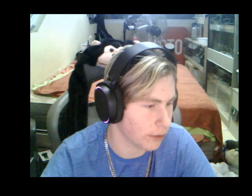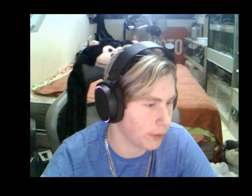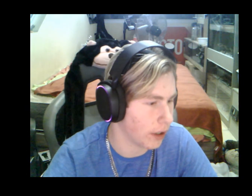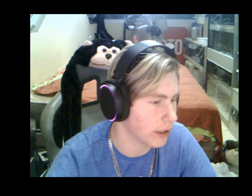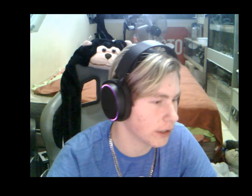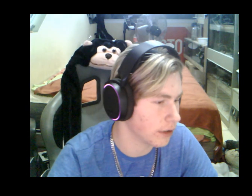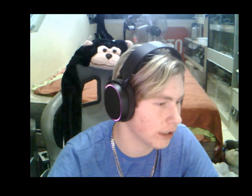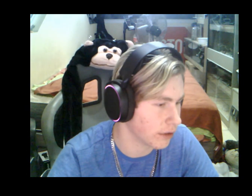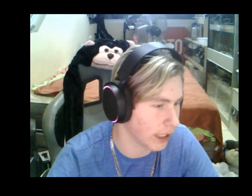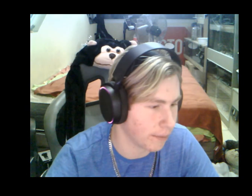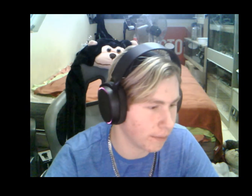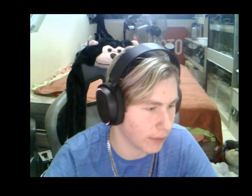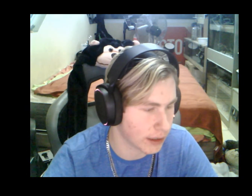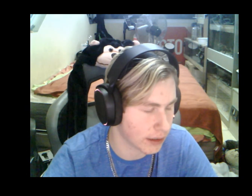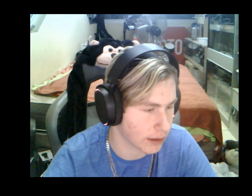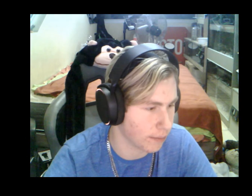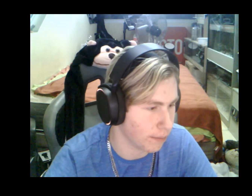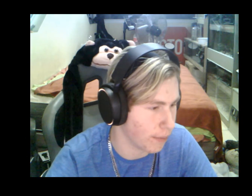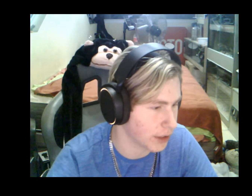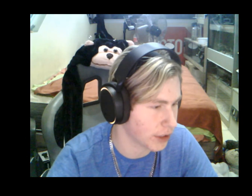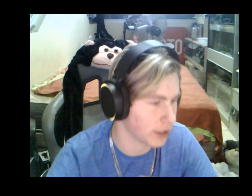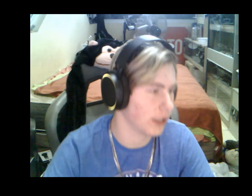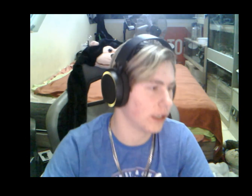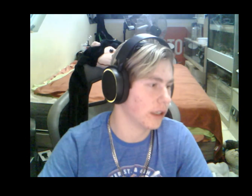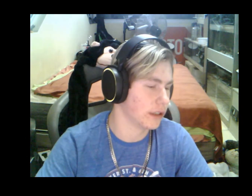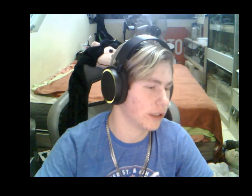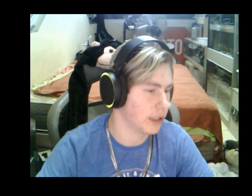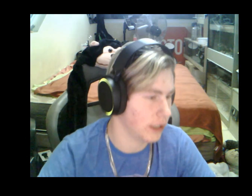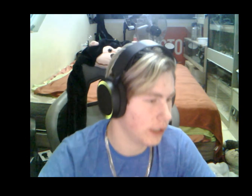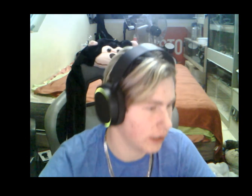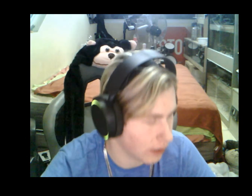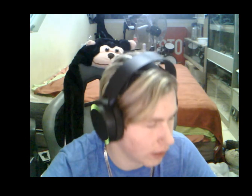Christina, to be honest, you didn't really miss much.